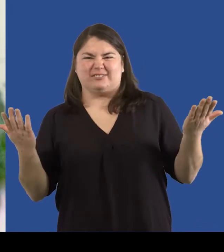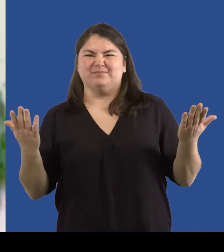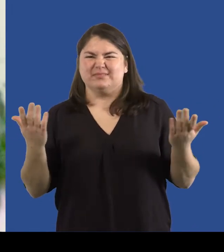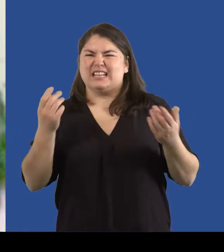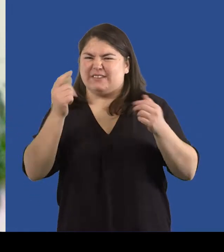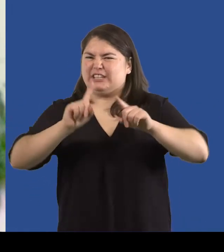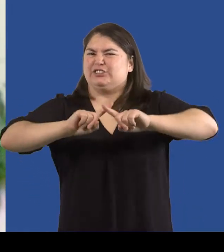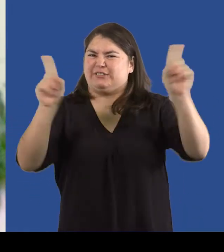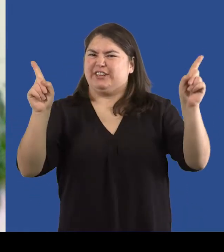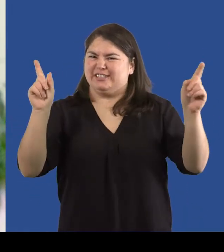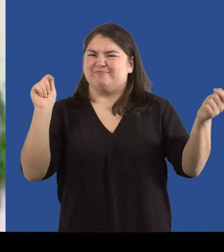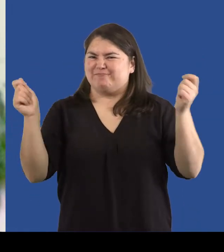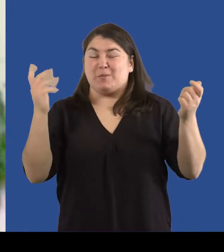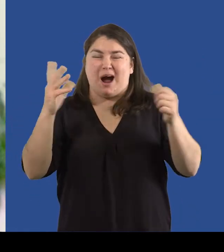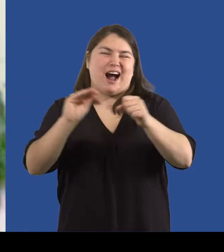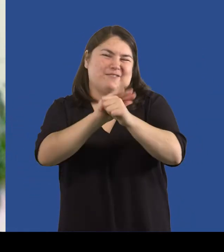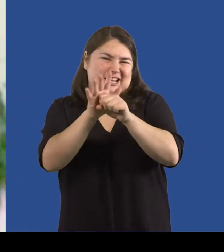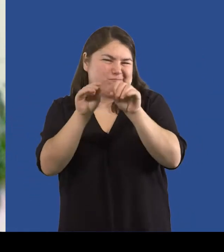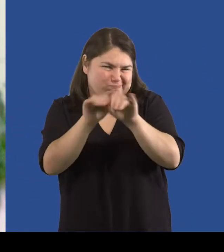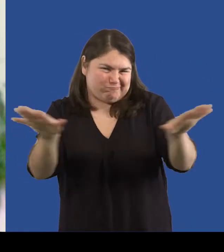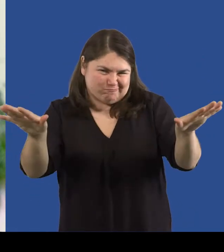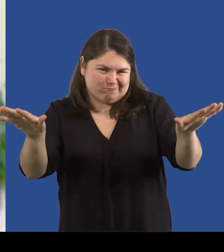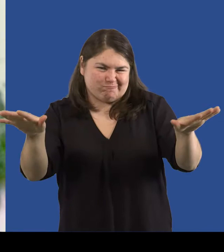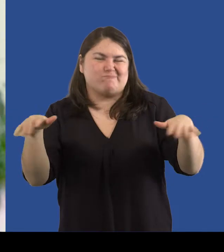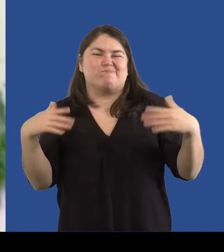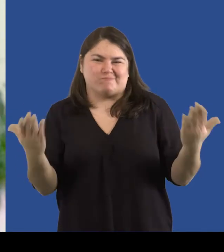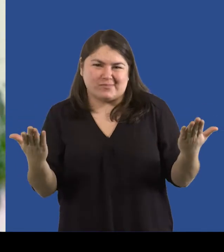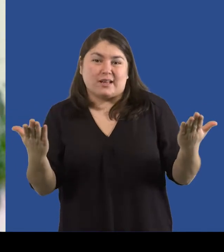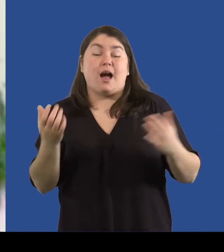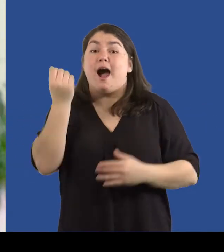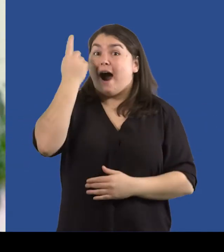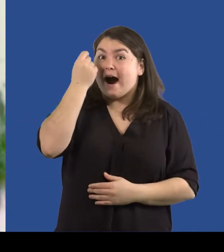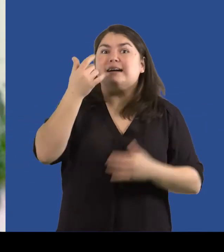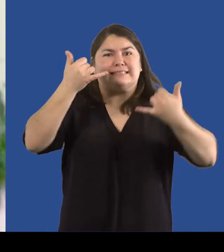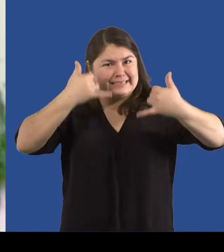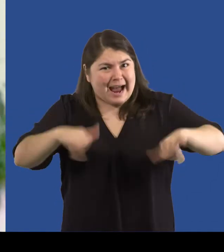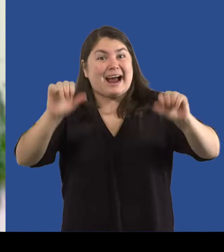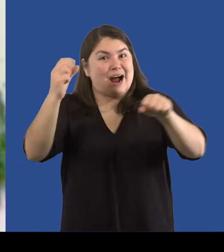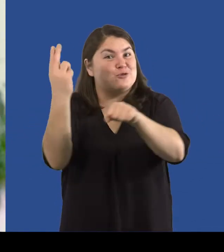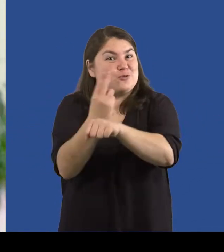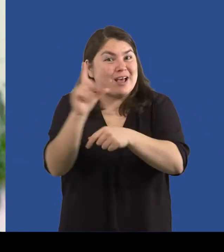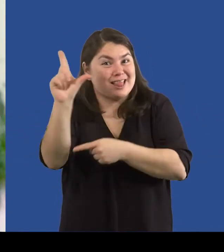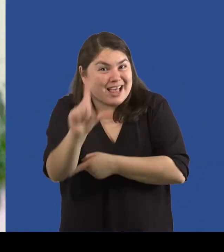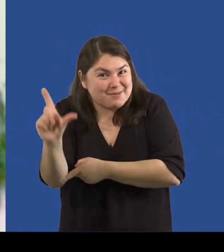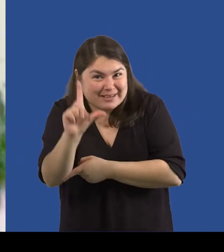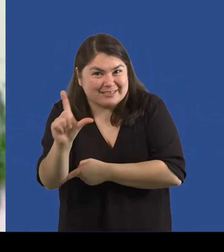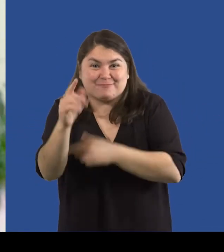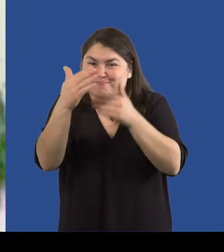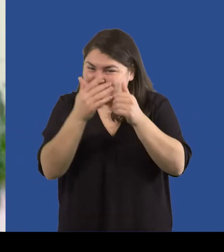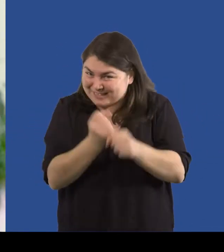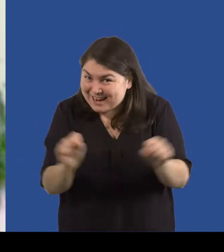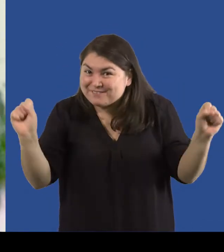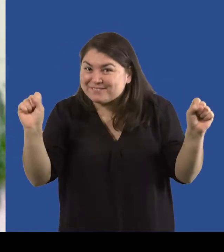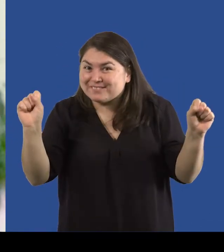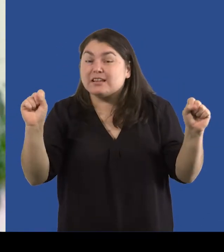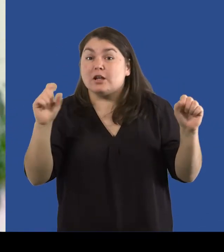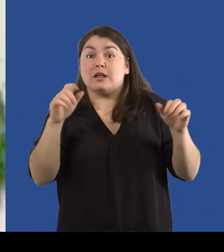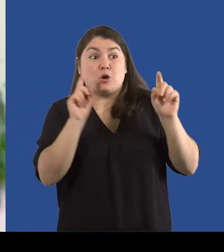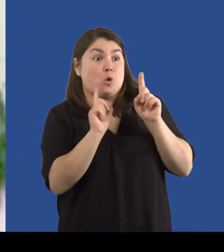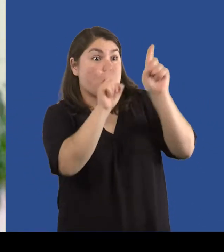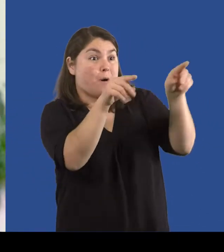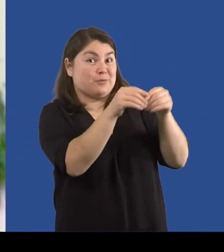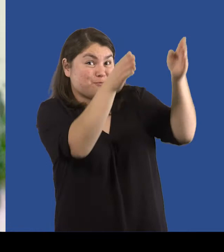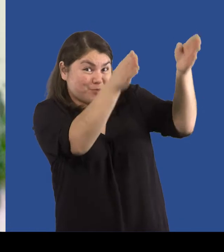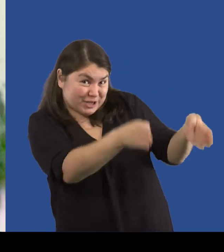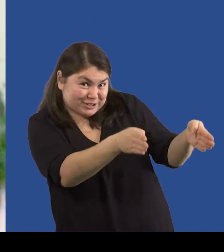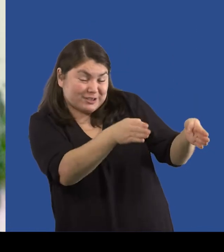Things are a little different now because of the pandemic, but you can still use the library safely in person and